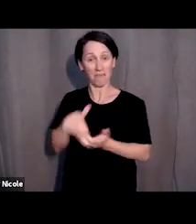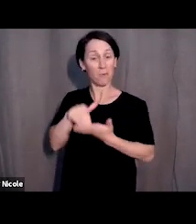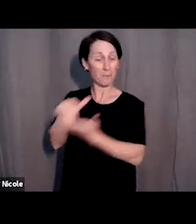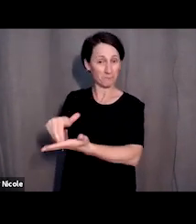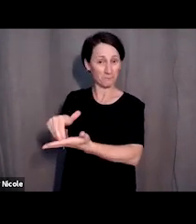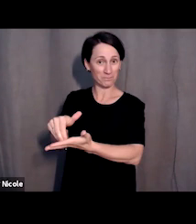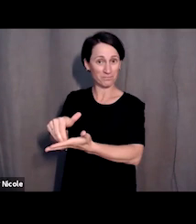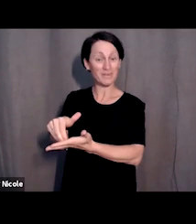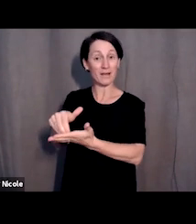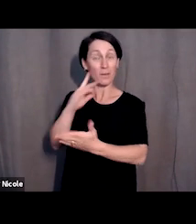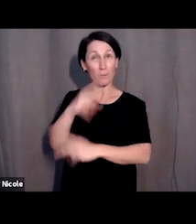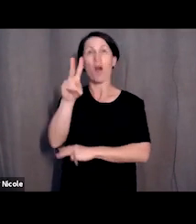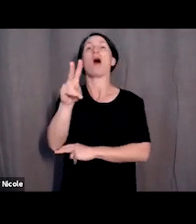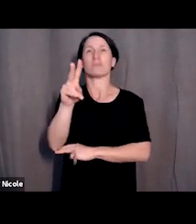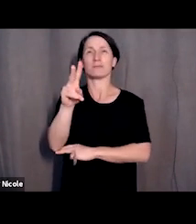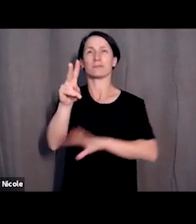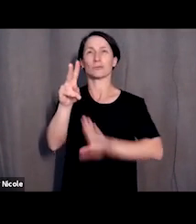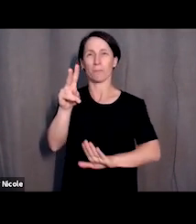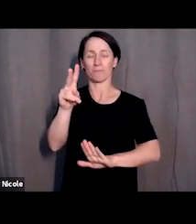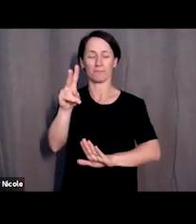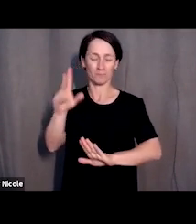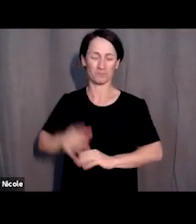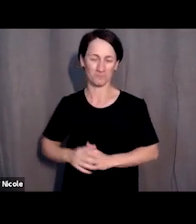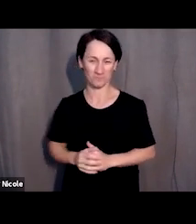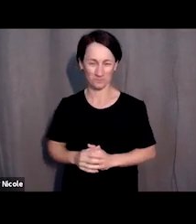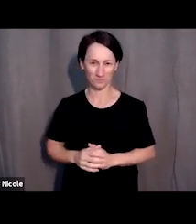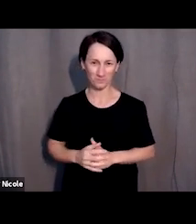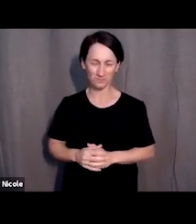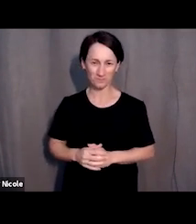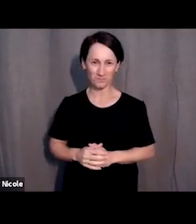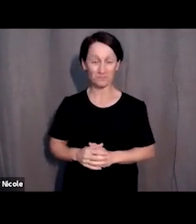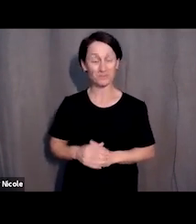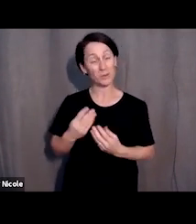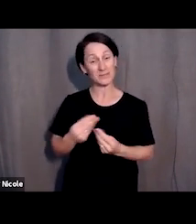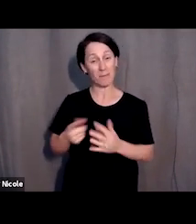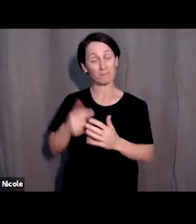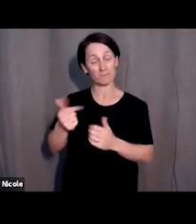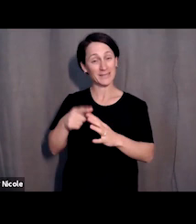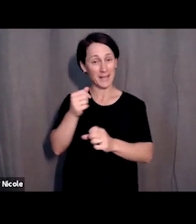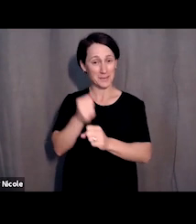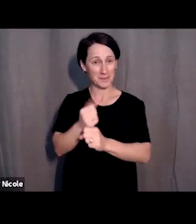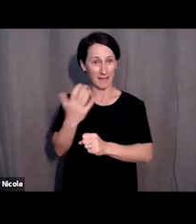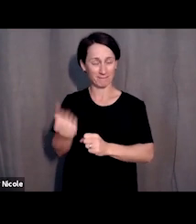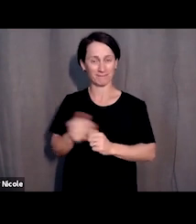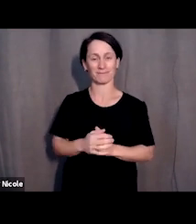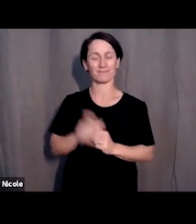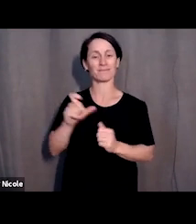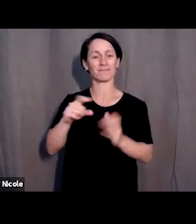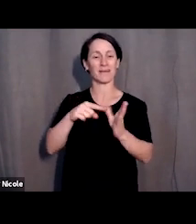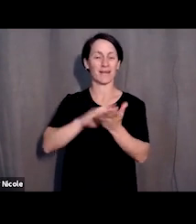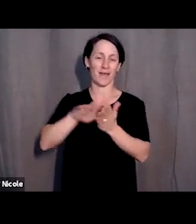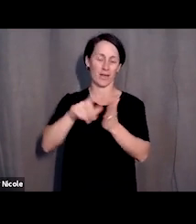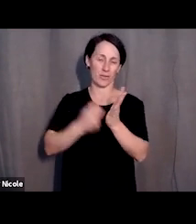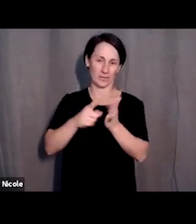was actually doing that. So there were some good examples there. And not surprisingly, as Catherine mentioned, you're not in the GPs for